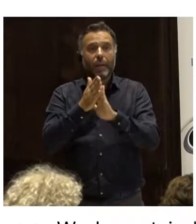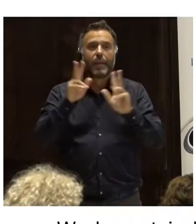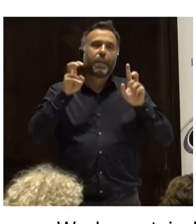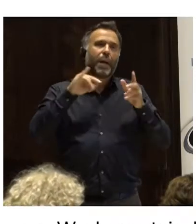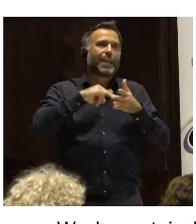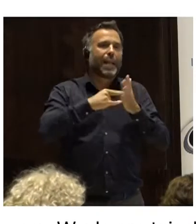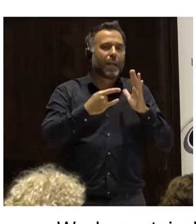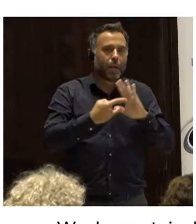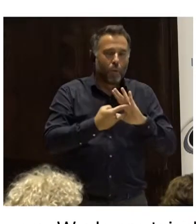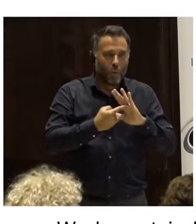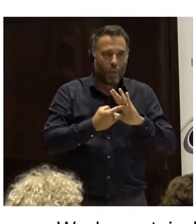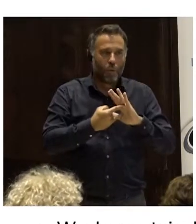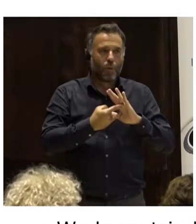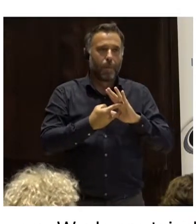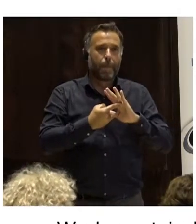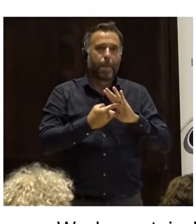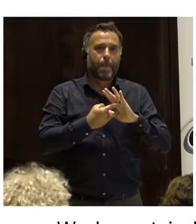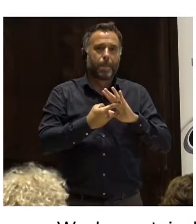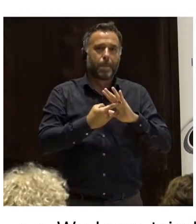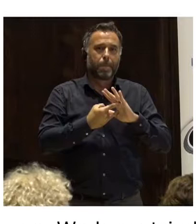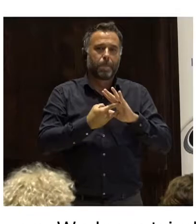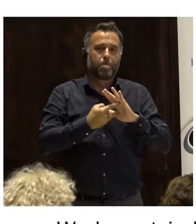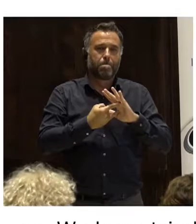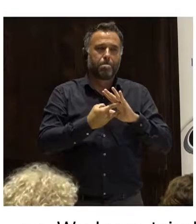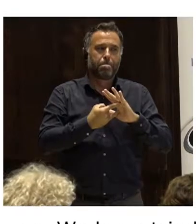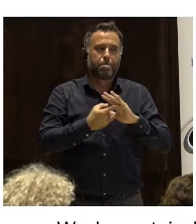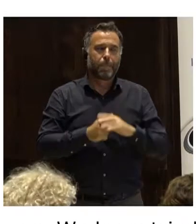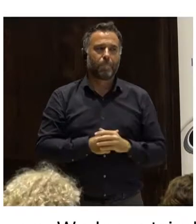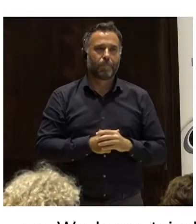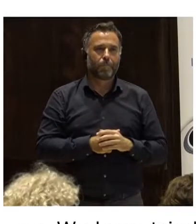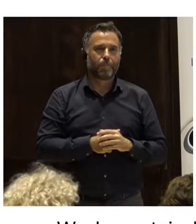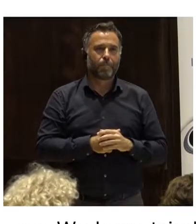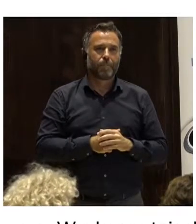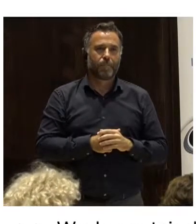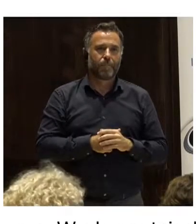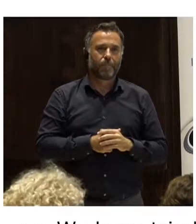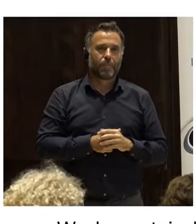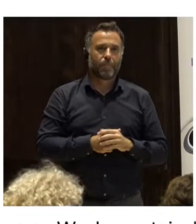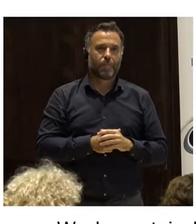apparently it is not, but in fact it's a very sophisticated